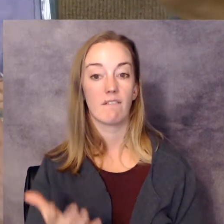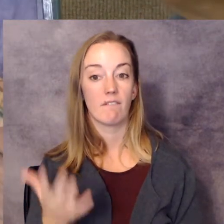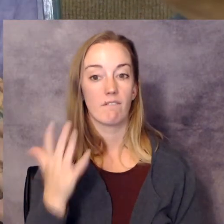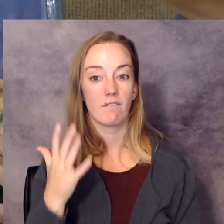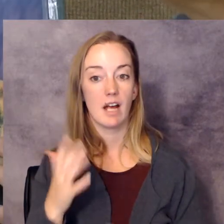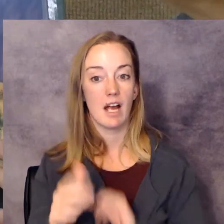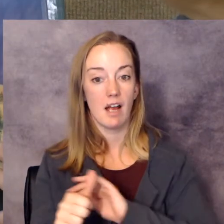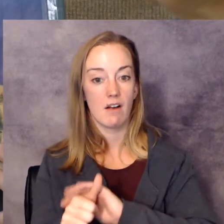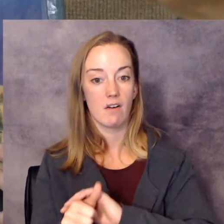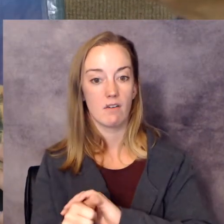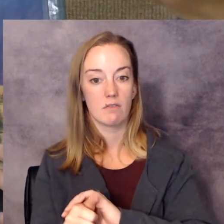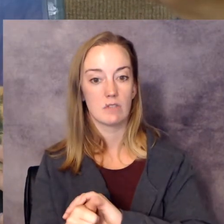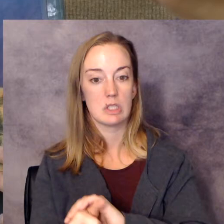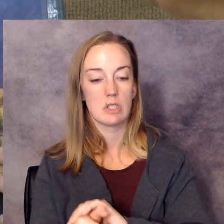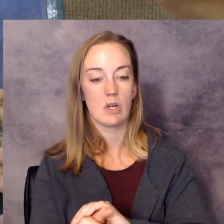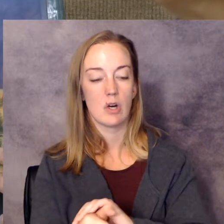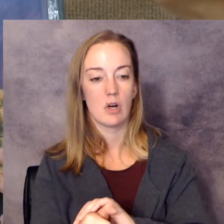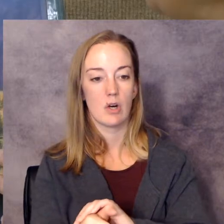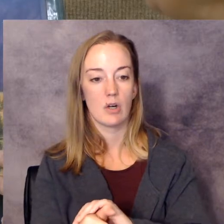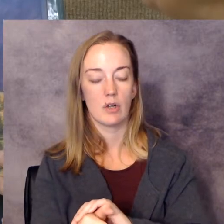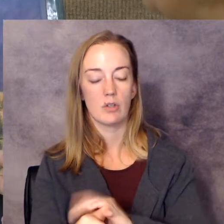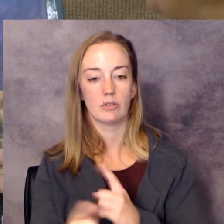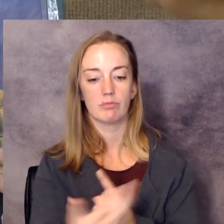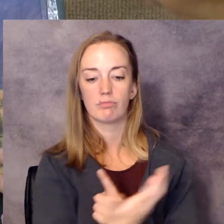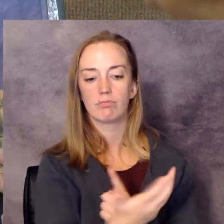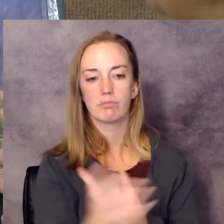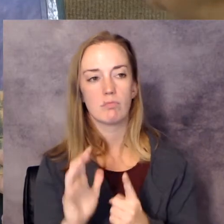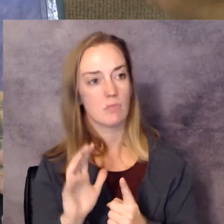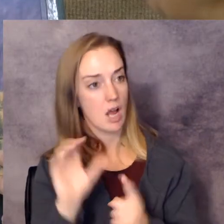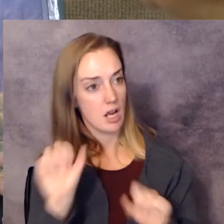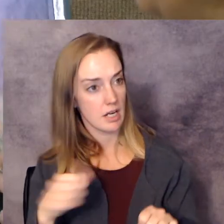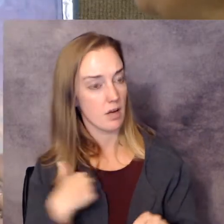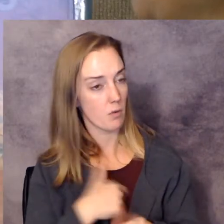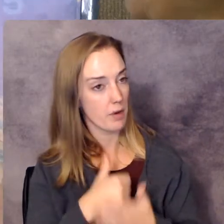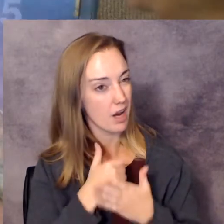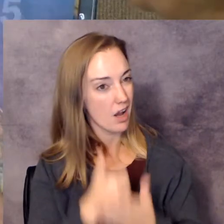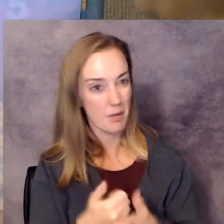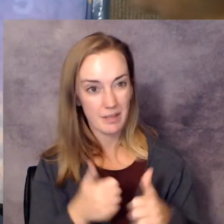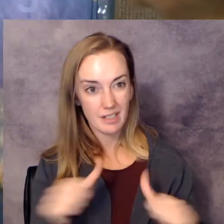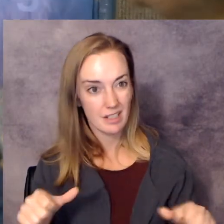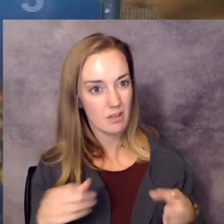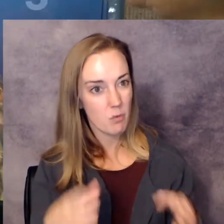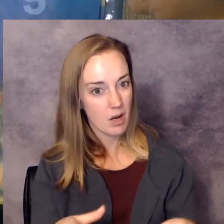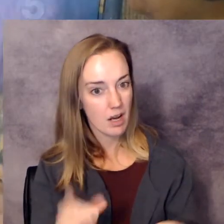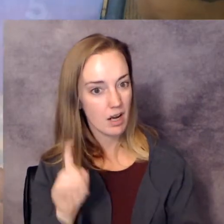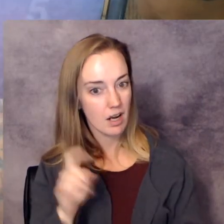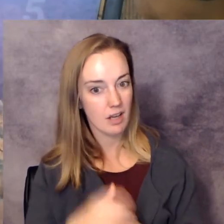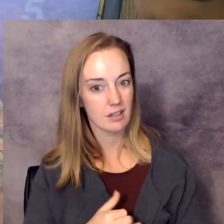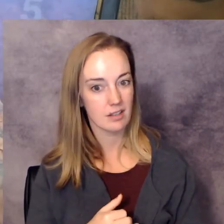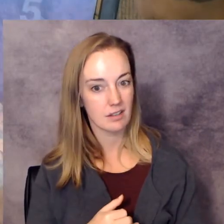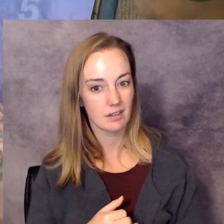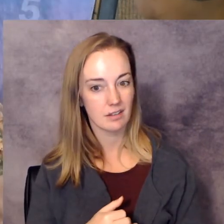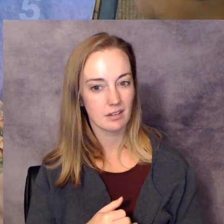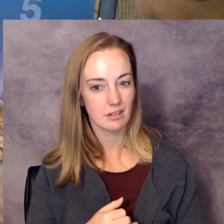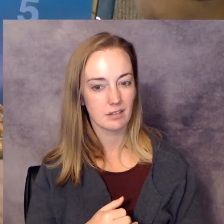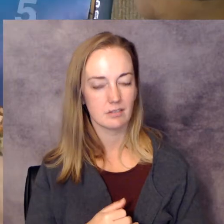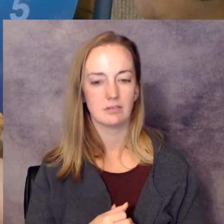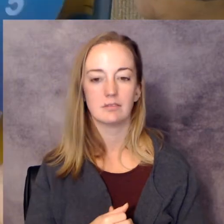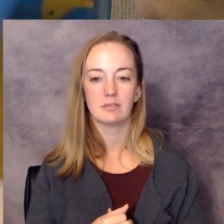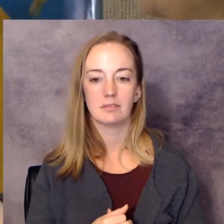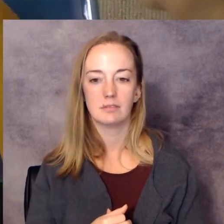Five turtles circled Bee to say, can we help out in any way? Look at the sea turtles.